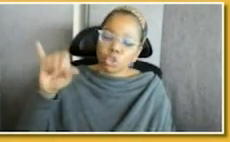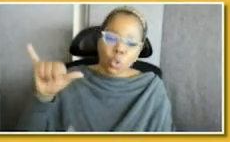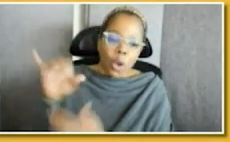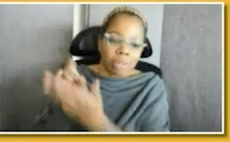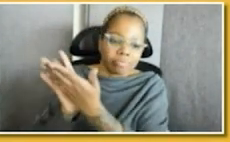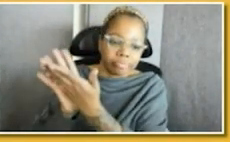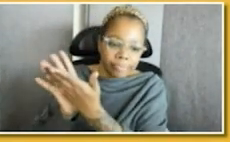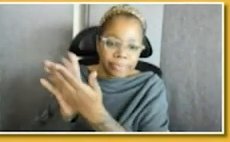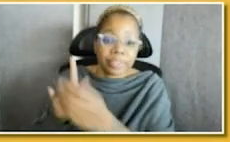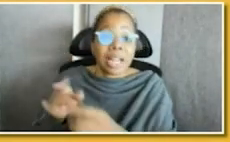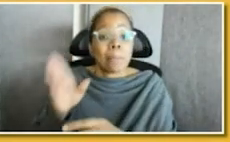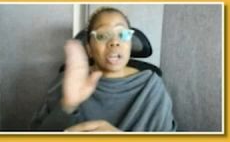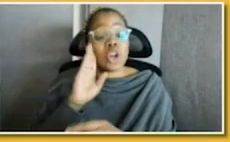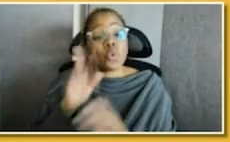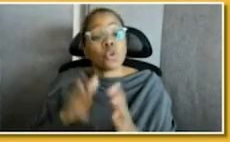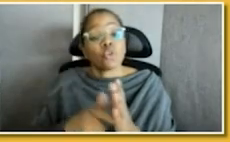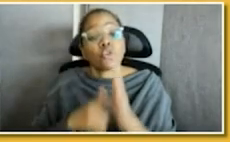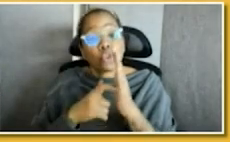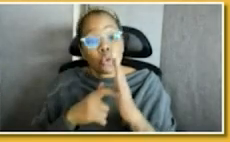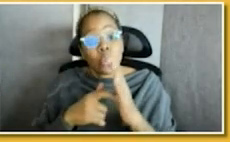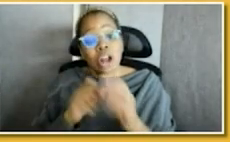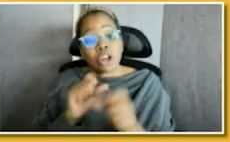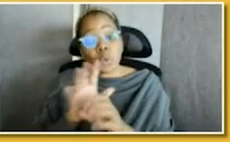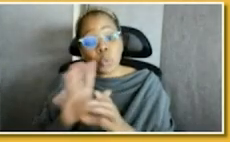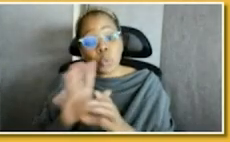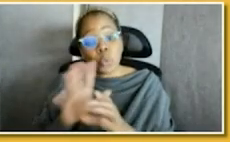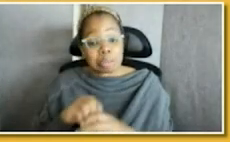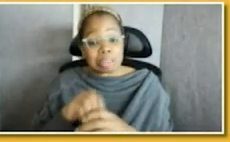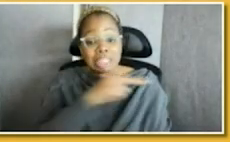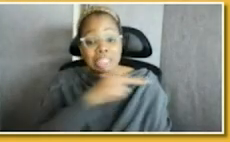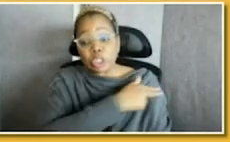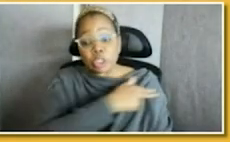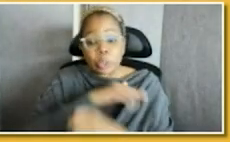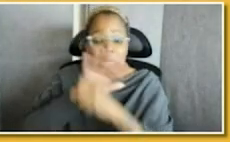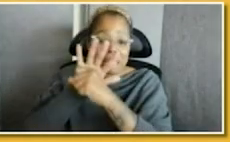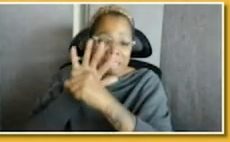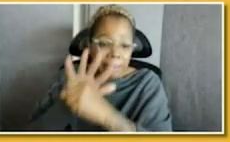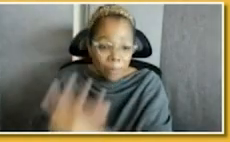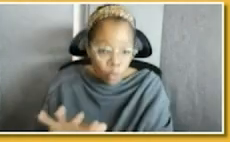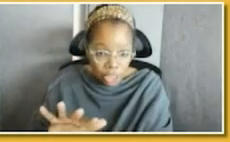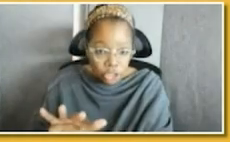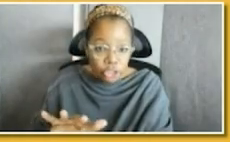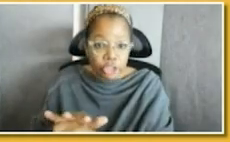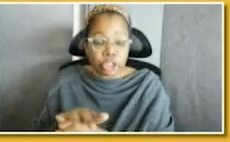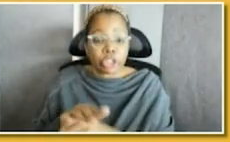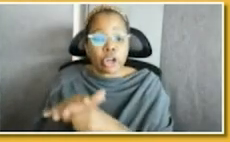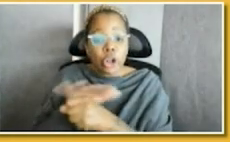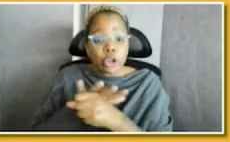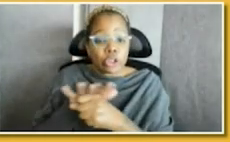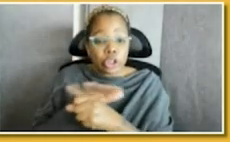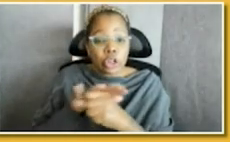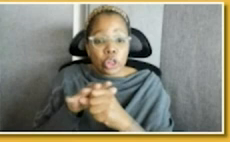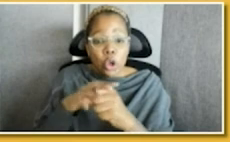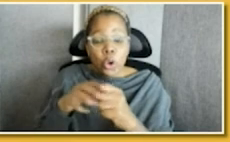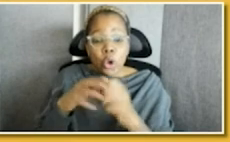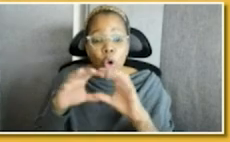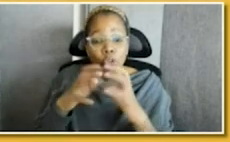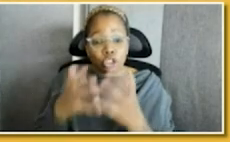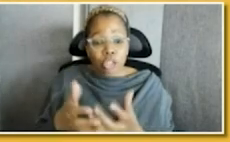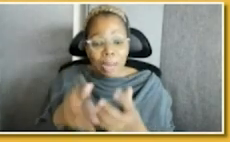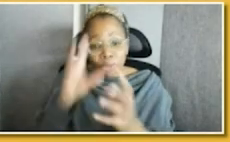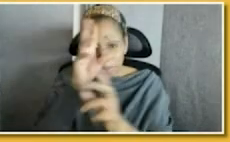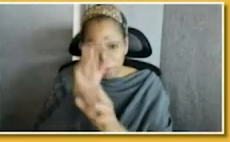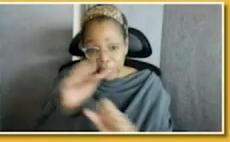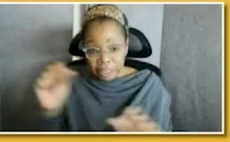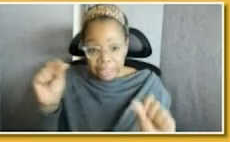unions, the workers within those unions, to put pressure on their local chapter president, to put pressure on their